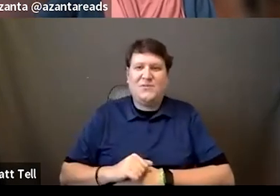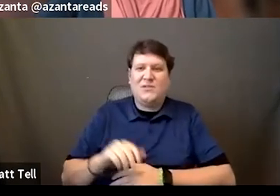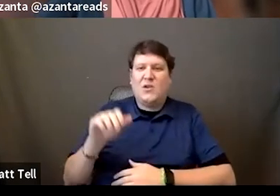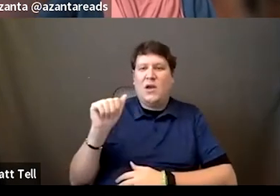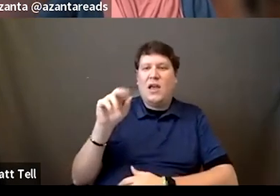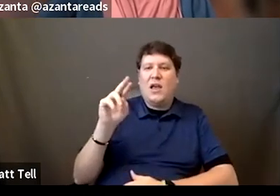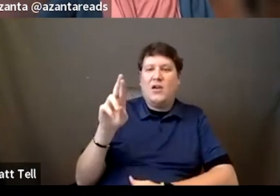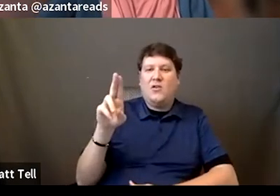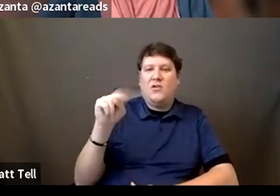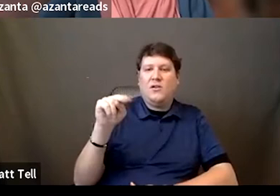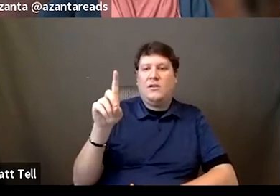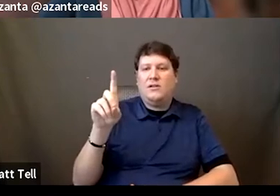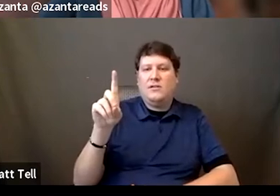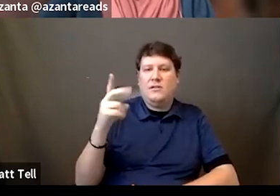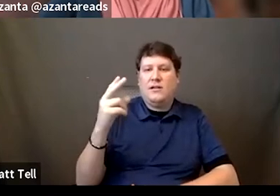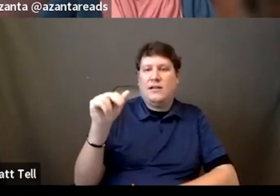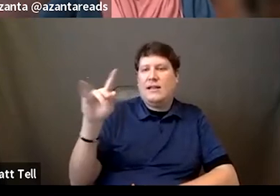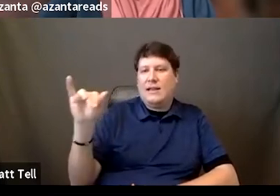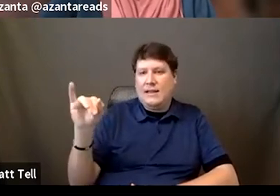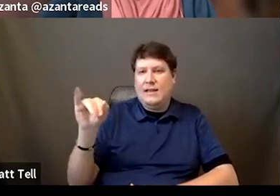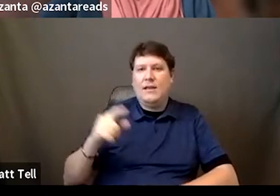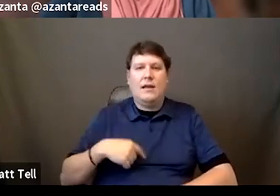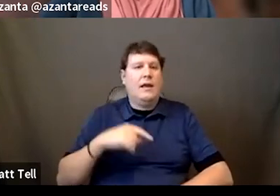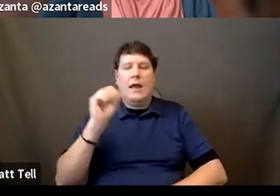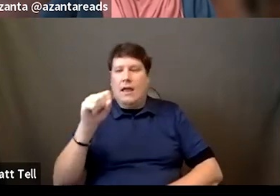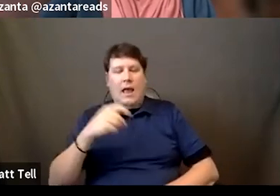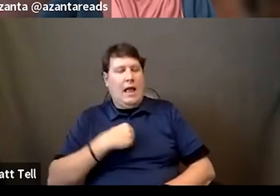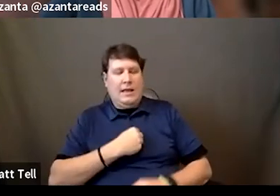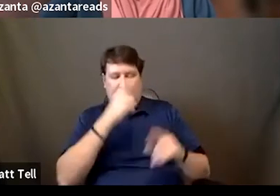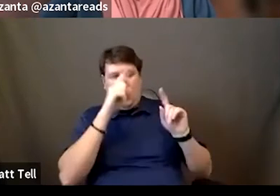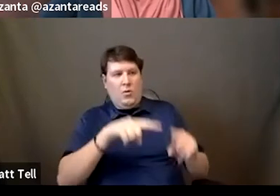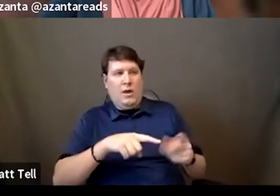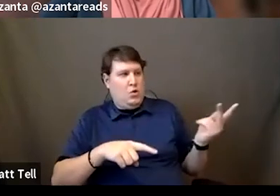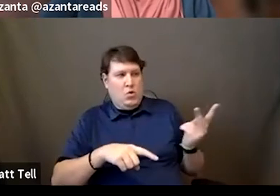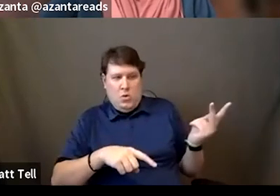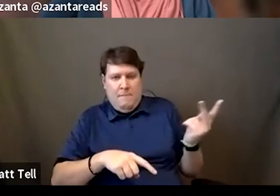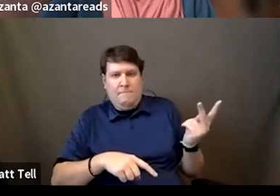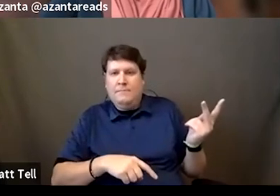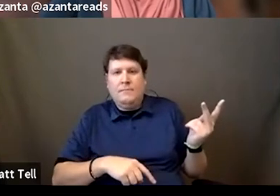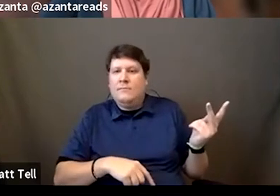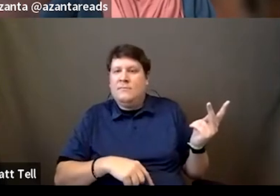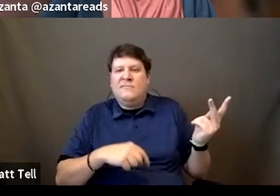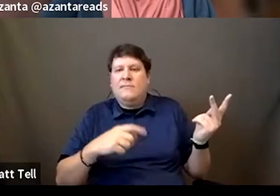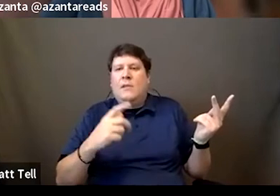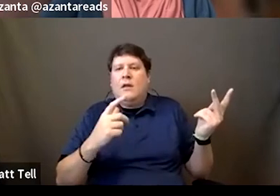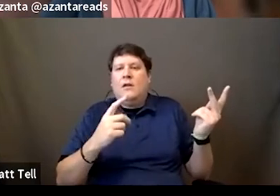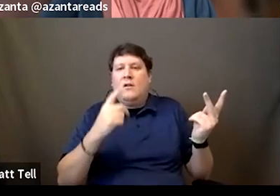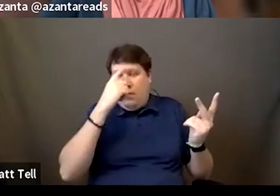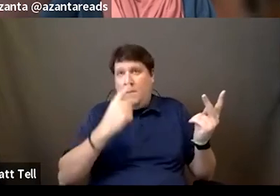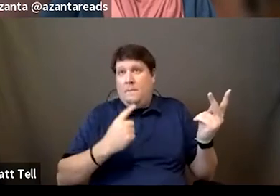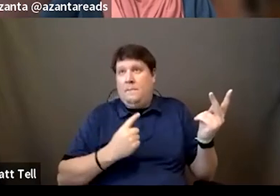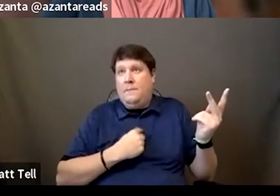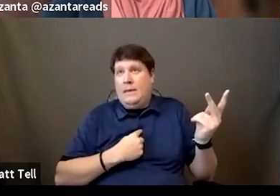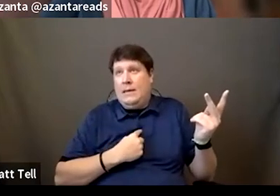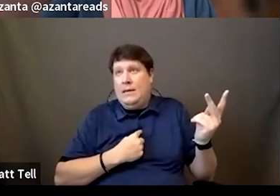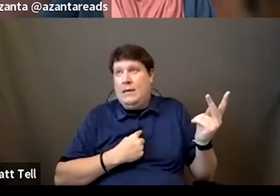Yeah, I definitely second pretty much everything that Lou and Azanta said. I think for me, the biggest, well, at